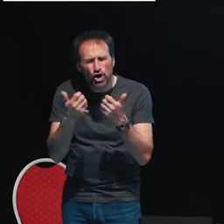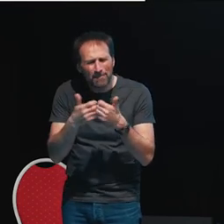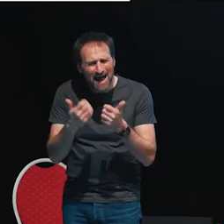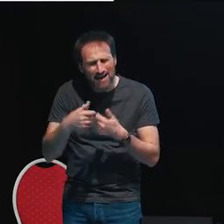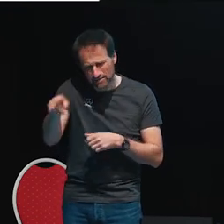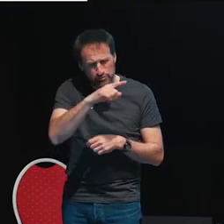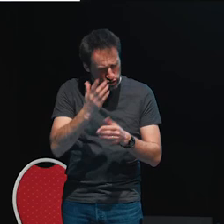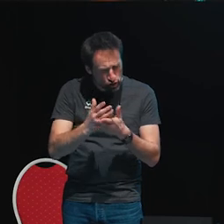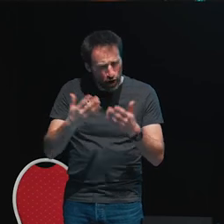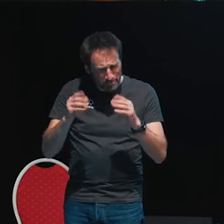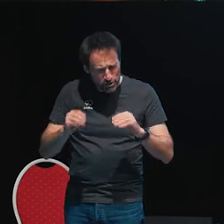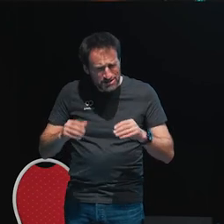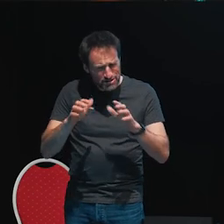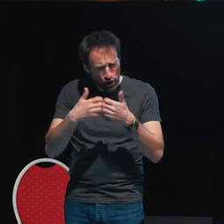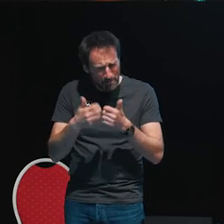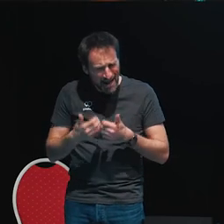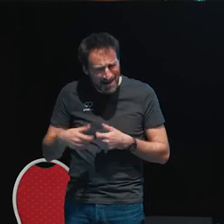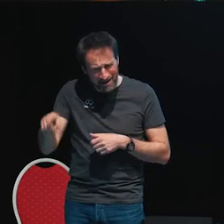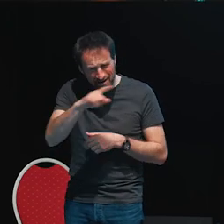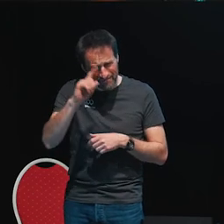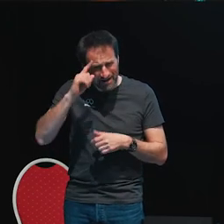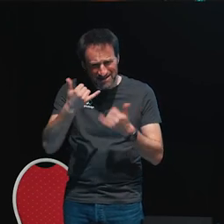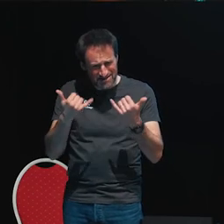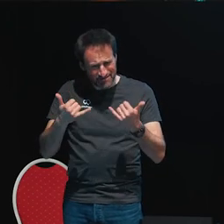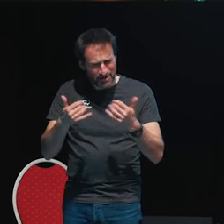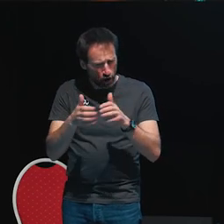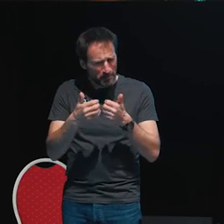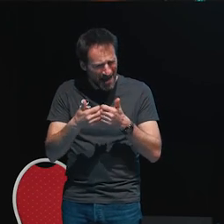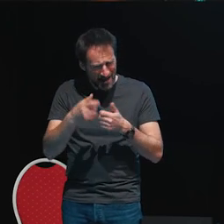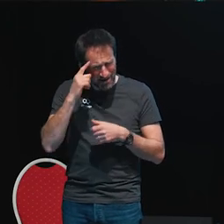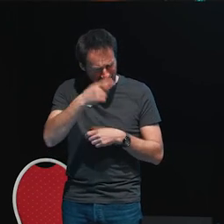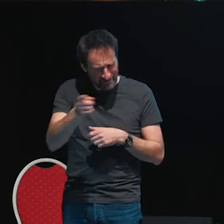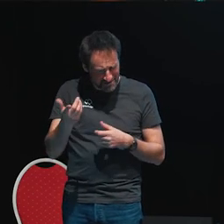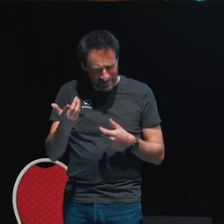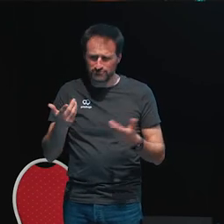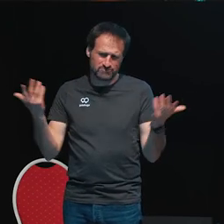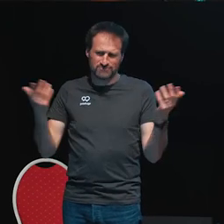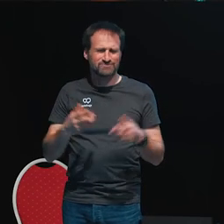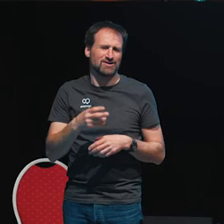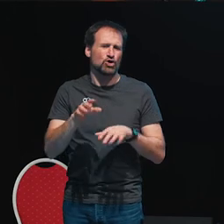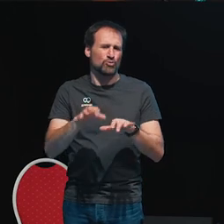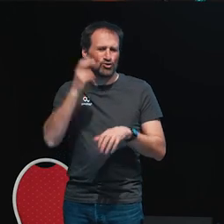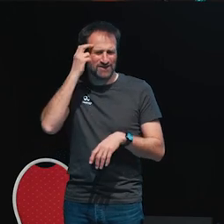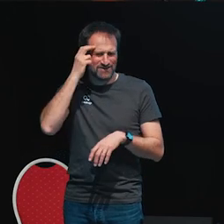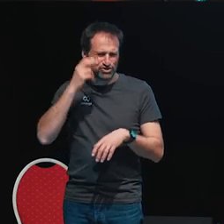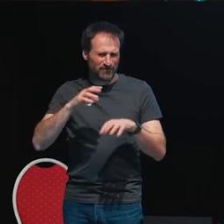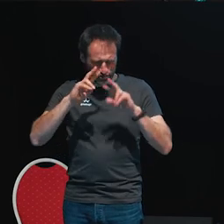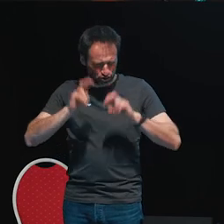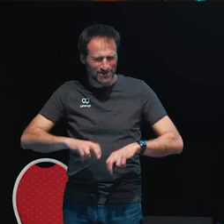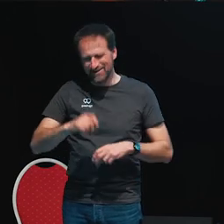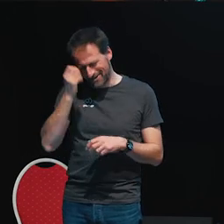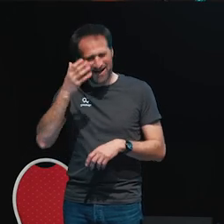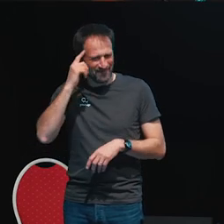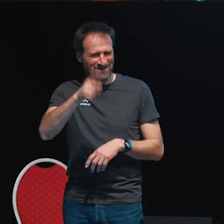used a compiler before outside of Webpack or knows what it is, took computer science. So you're familiar with what a compiler does. And these are